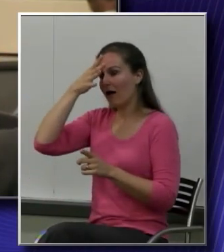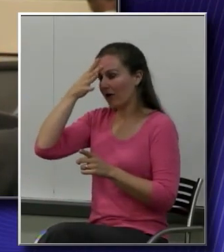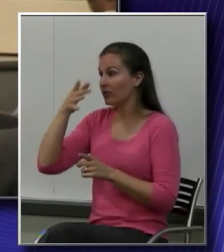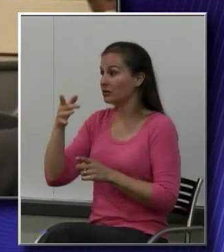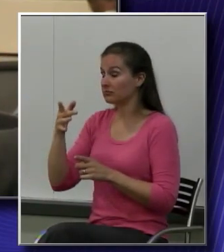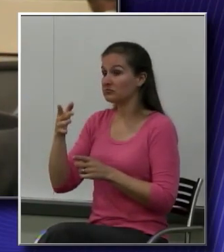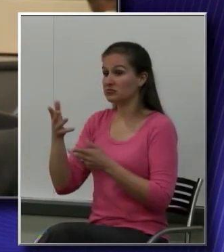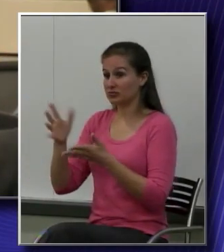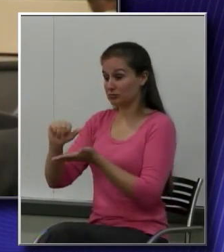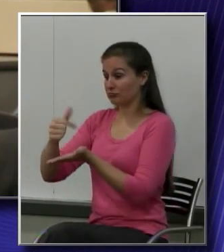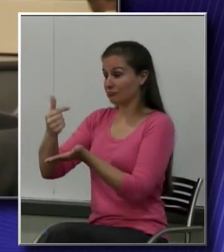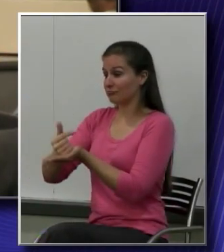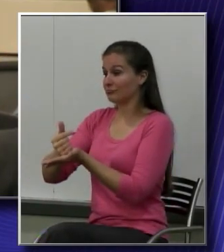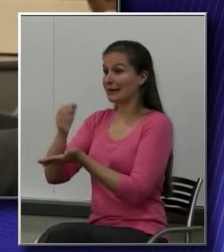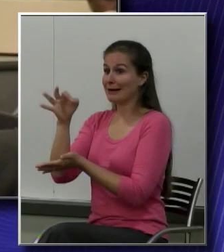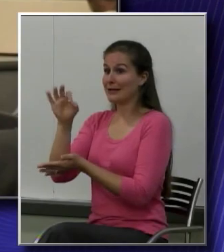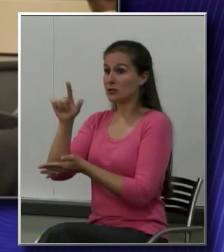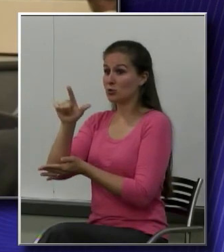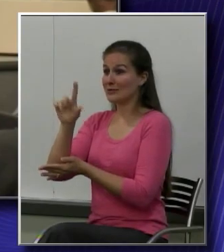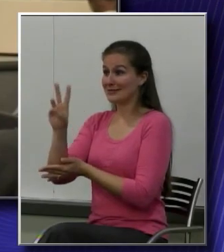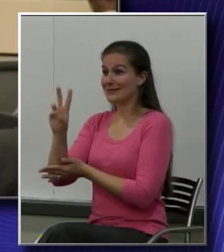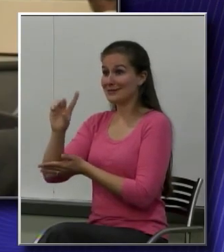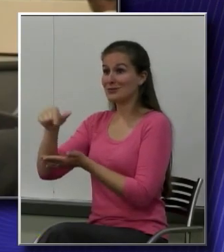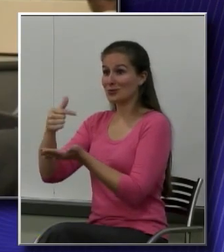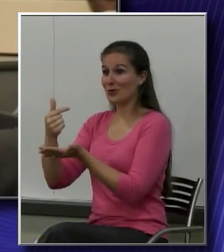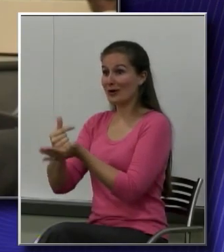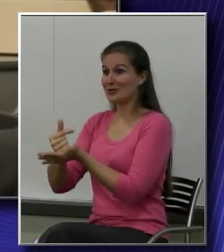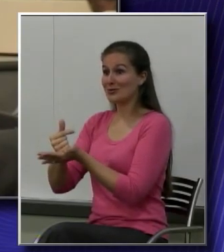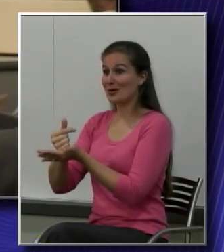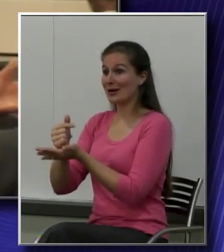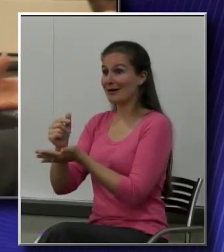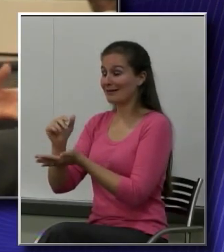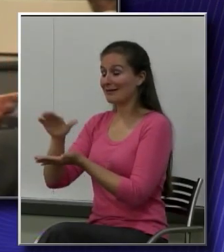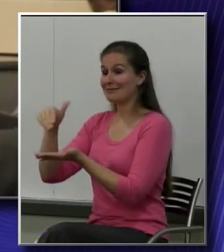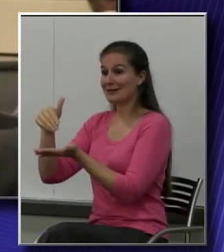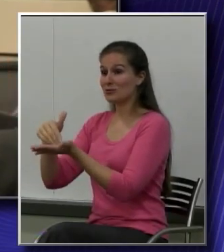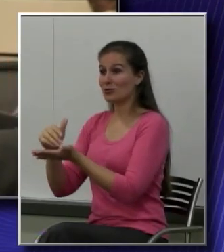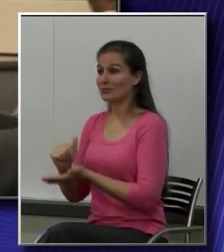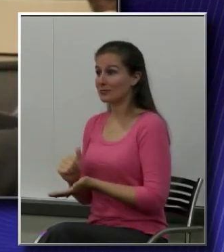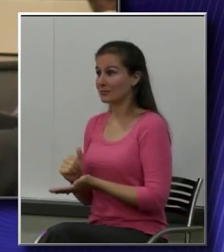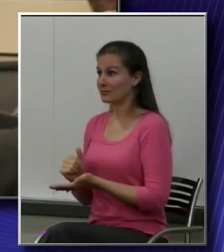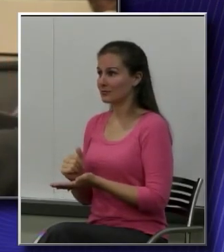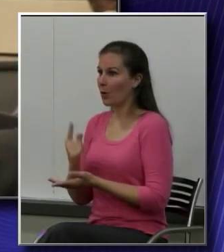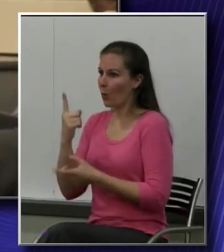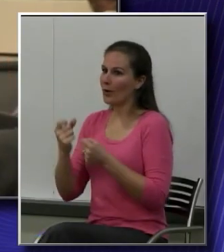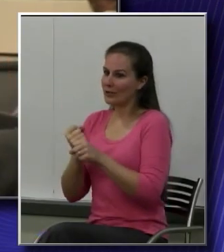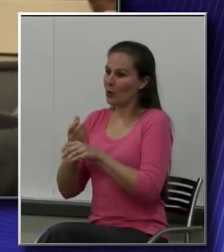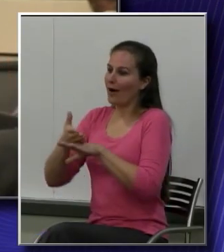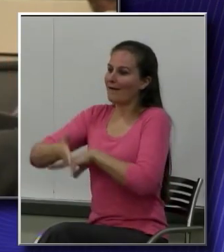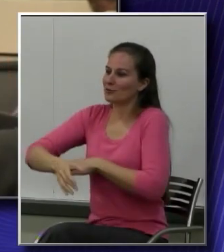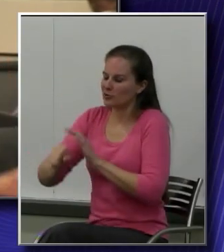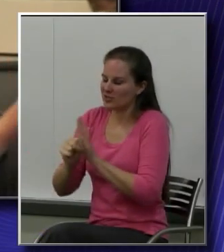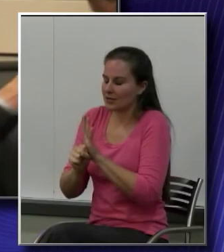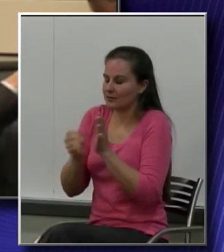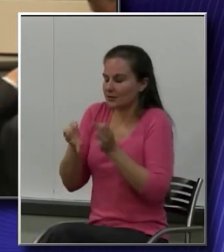in 1926, 1 year after the state decided to give him some money, a little